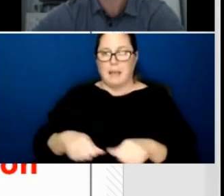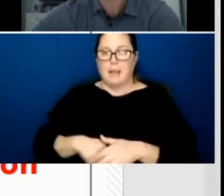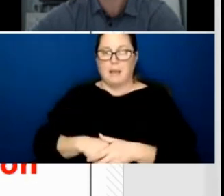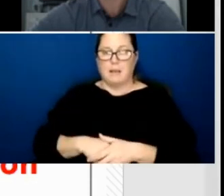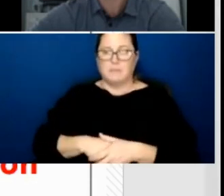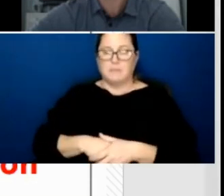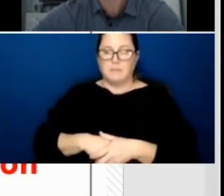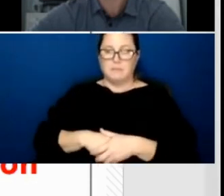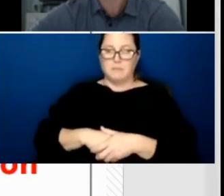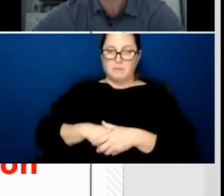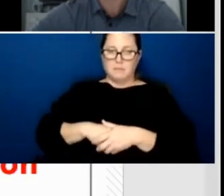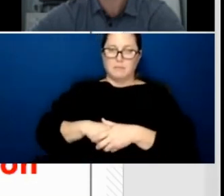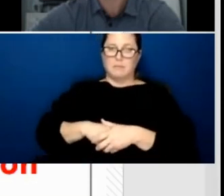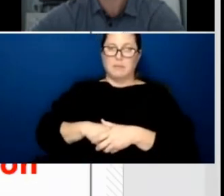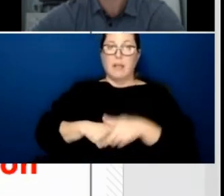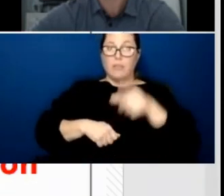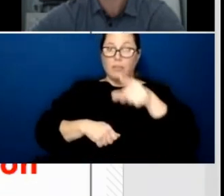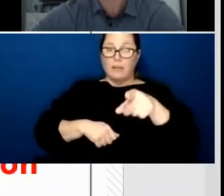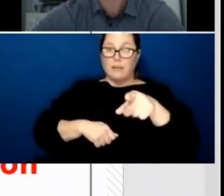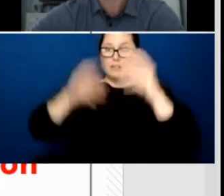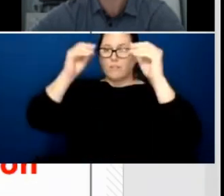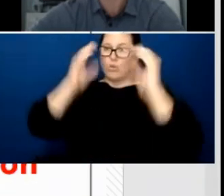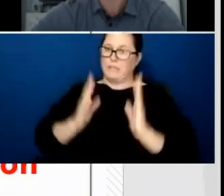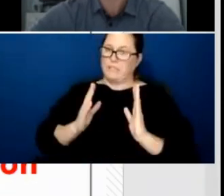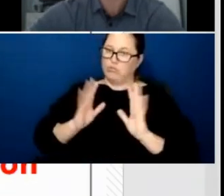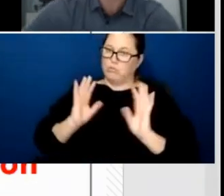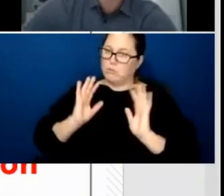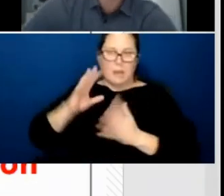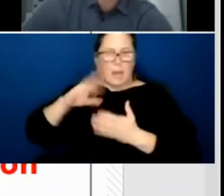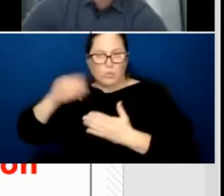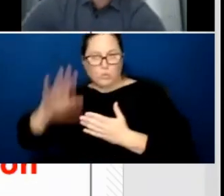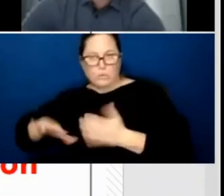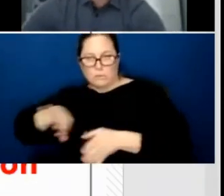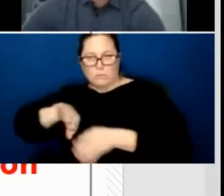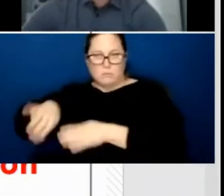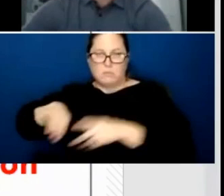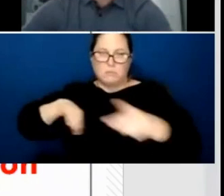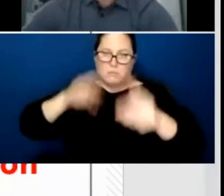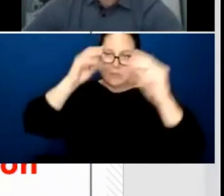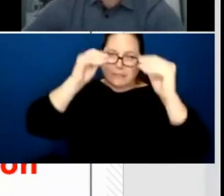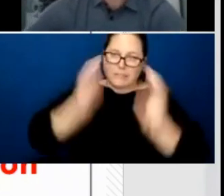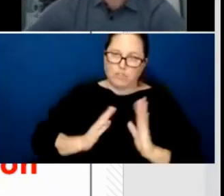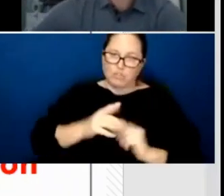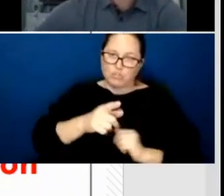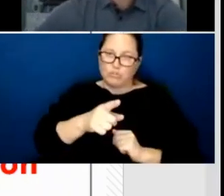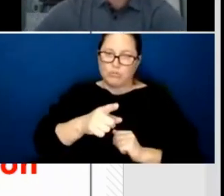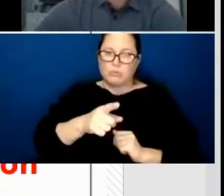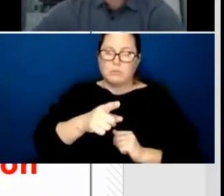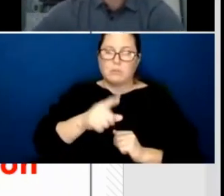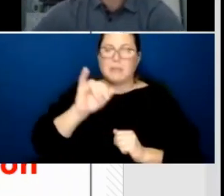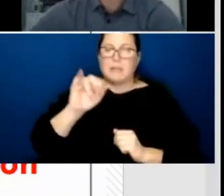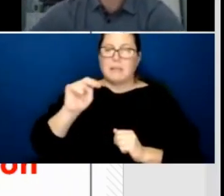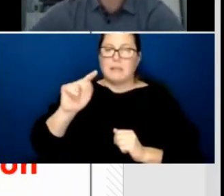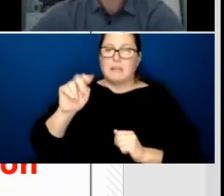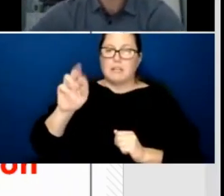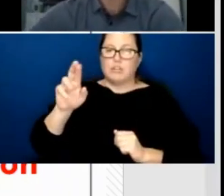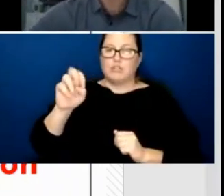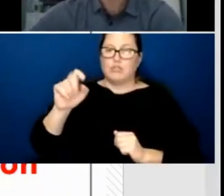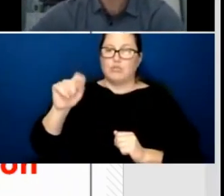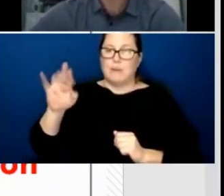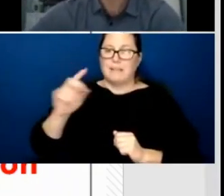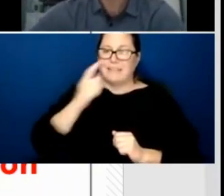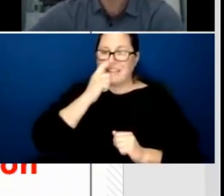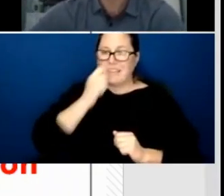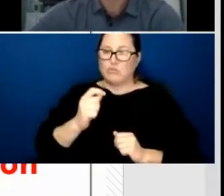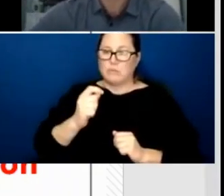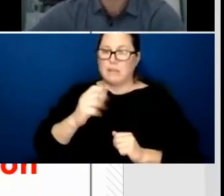for educators, okay, not the students, just educators in the chat now. Type interested and your email address. And if you're new to the